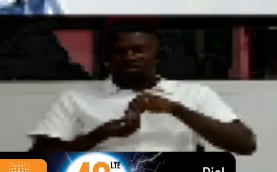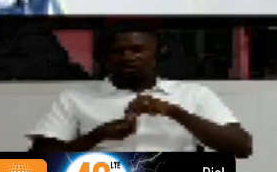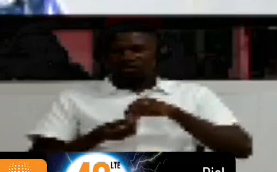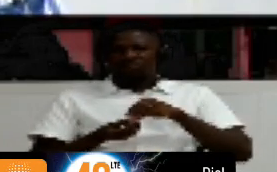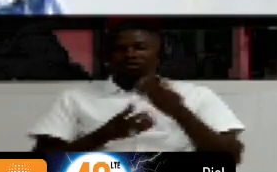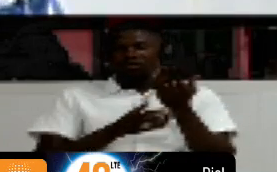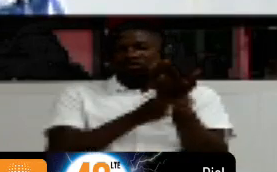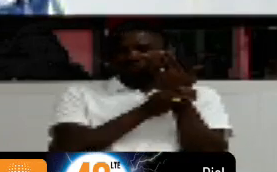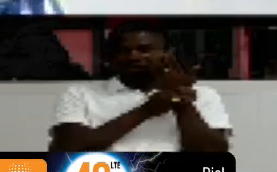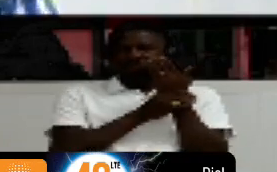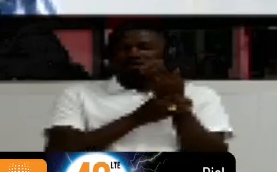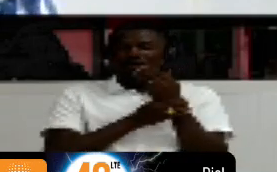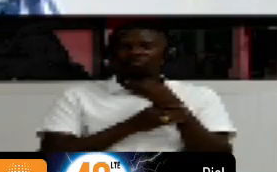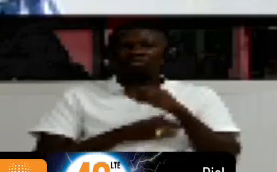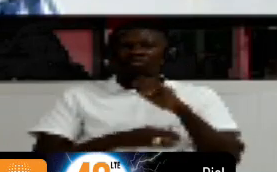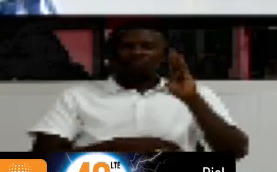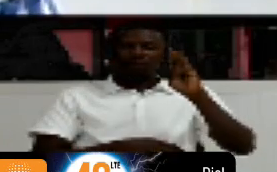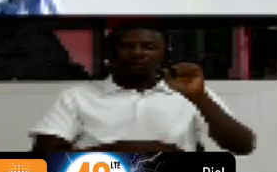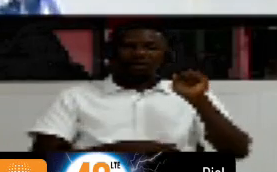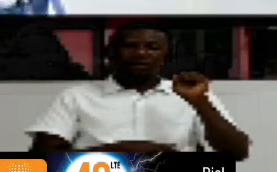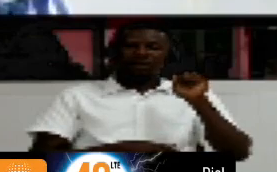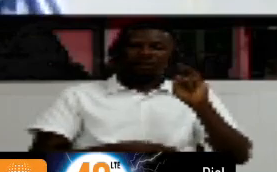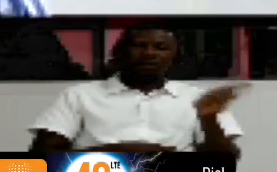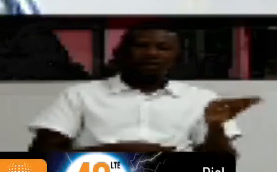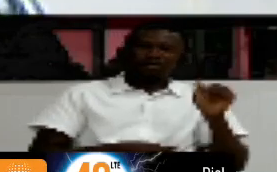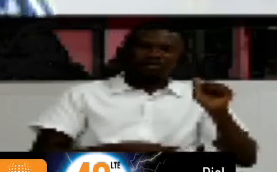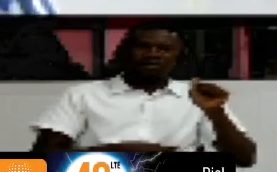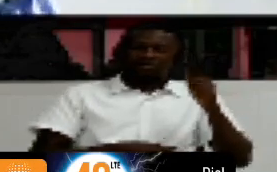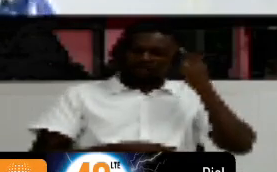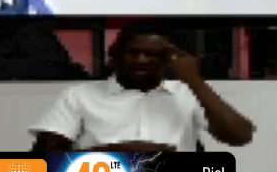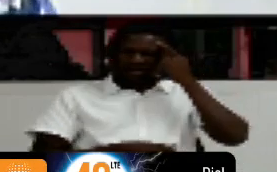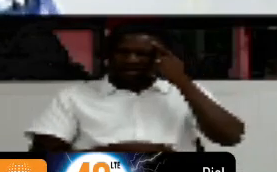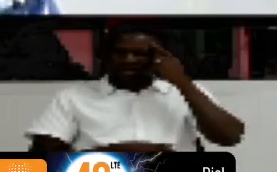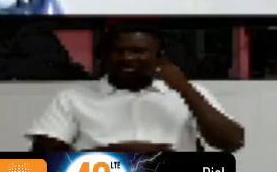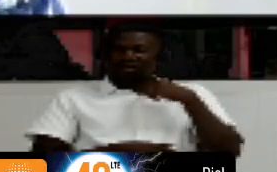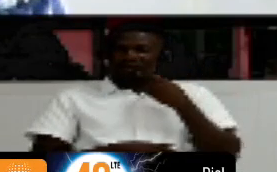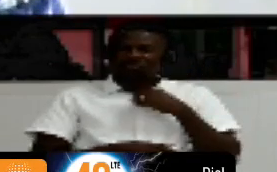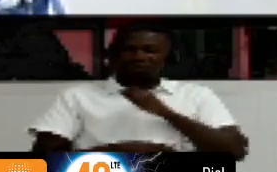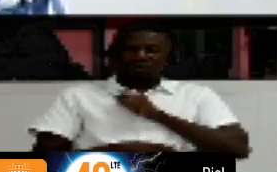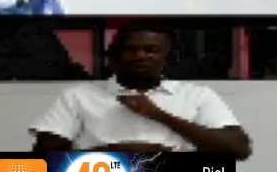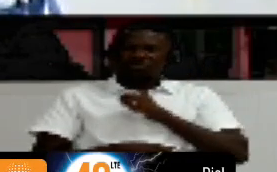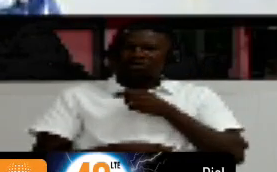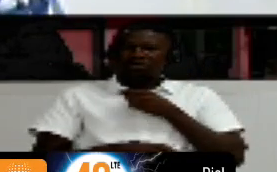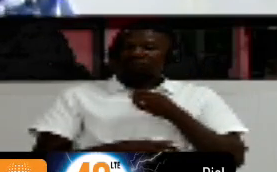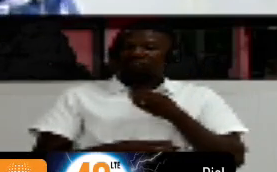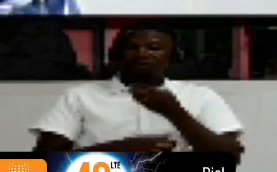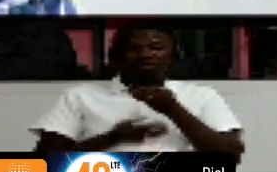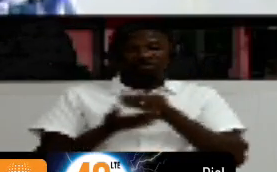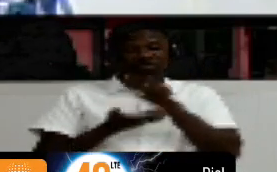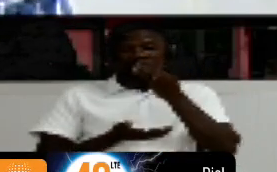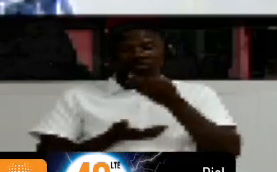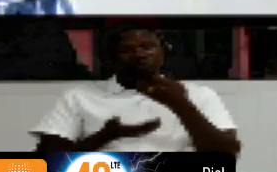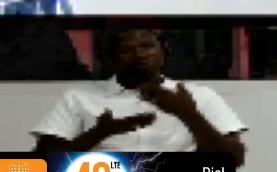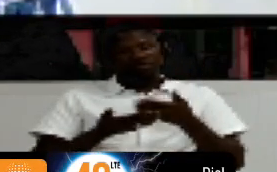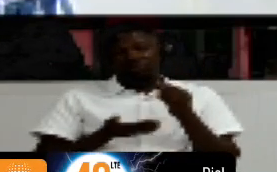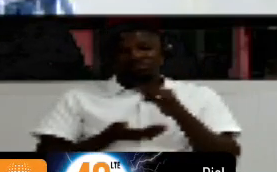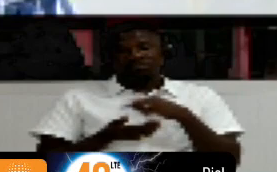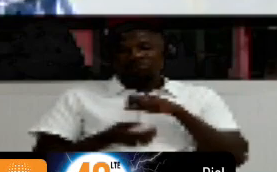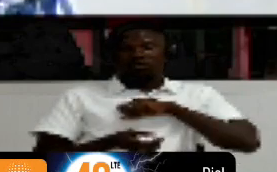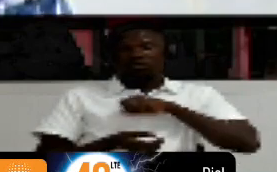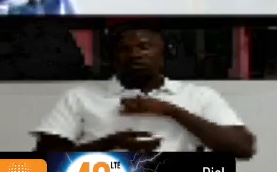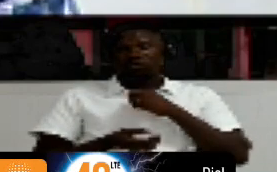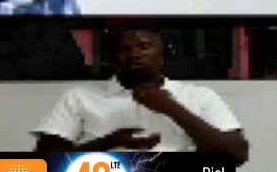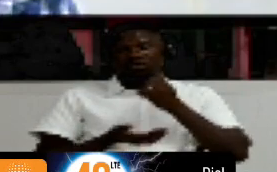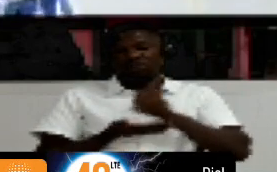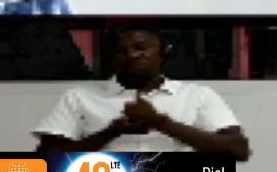Dr. Baha decided that he was running out of funds from his own personal accounts, that he could